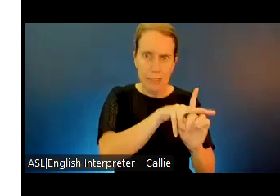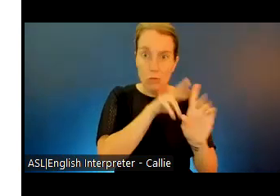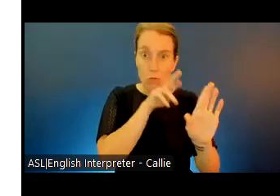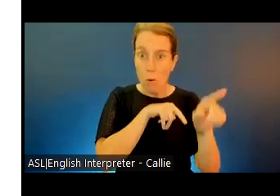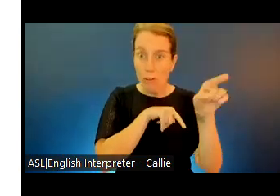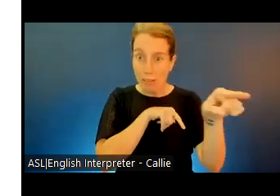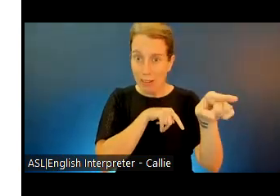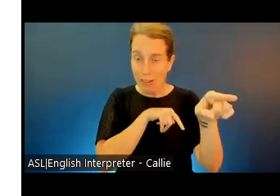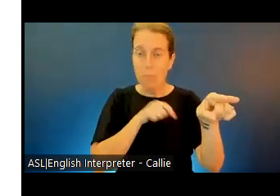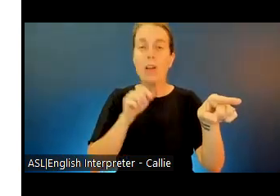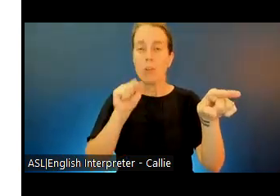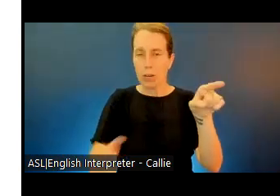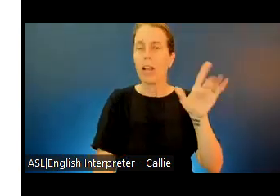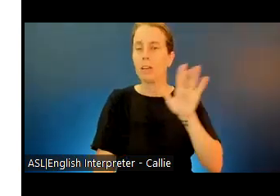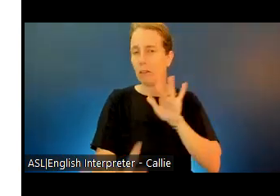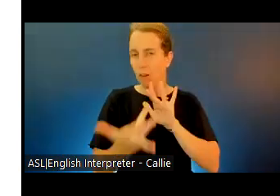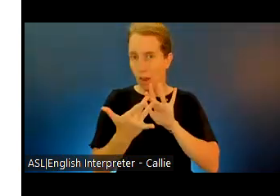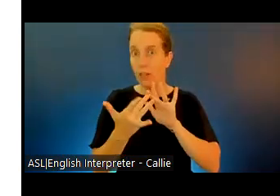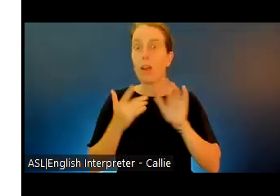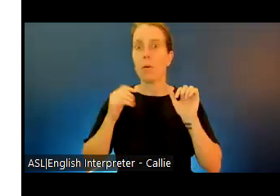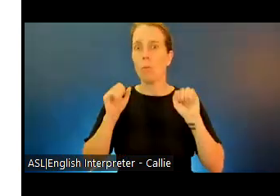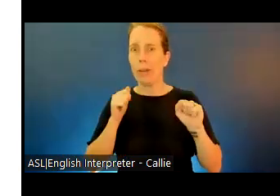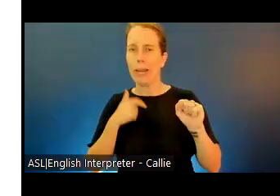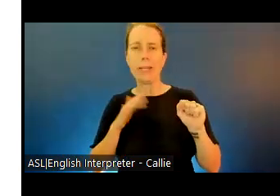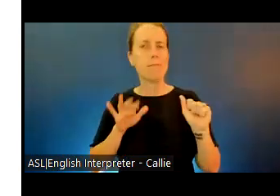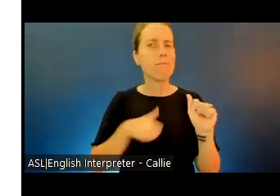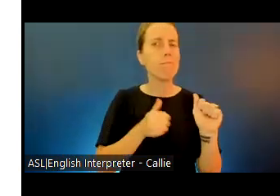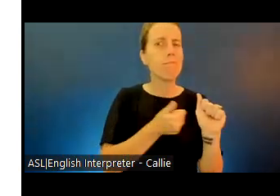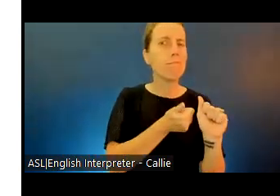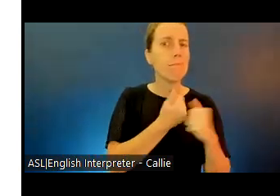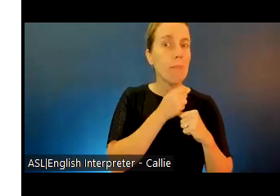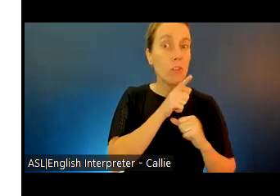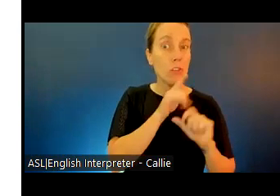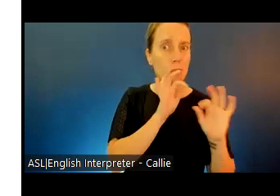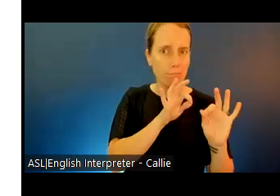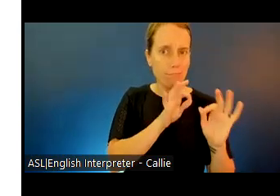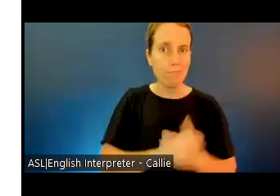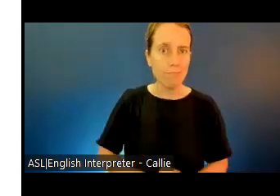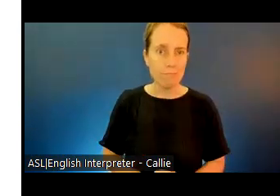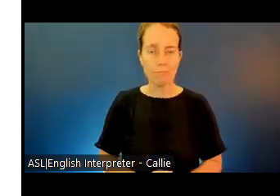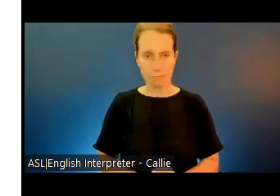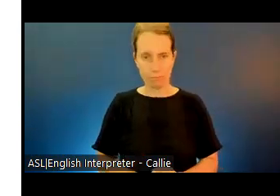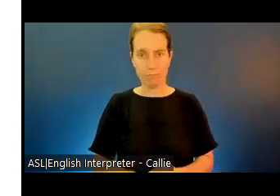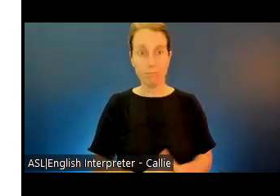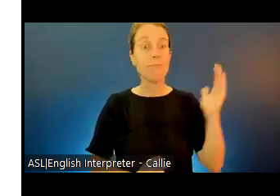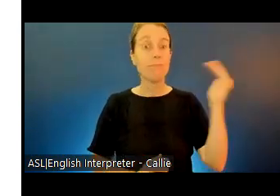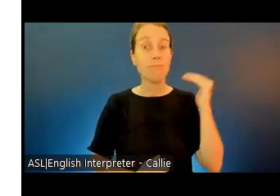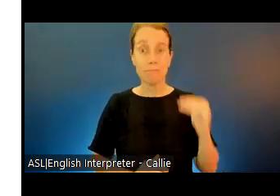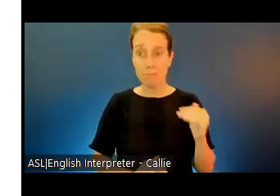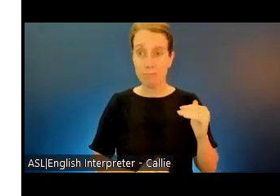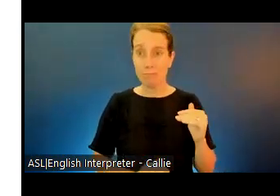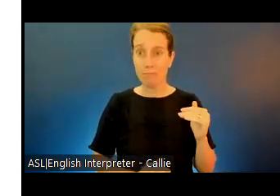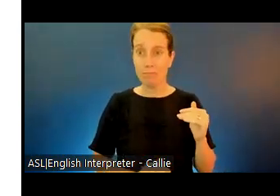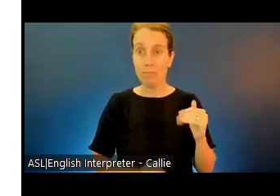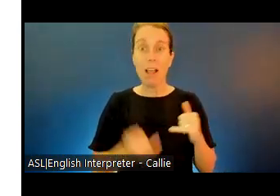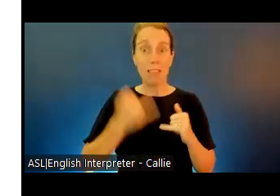follow up on your concerns. Okay, next slide, please. The last thing I believe that I'm going to